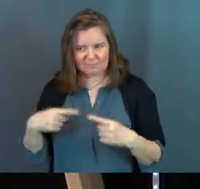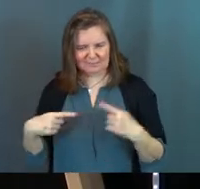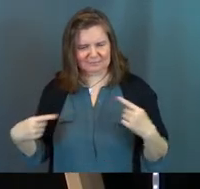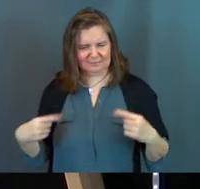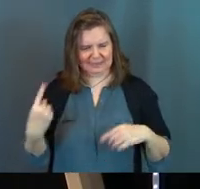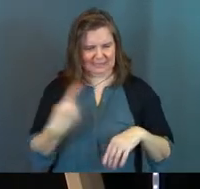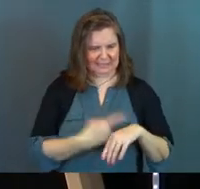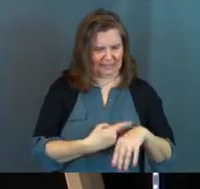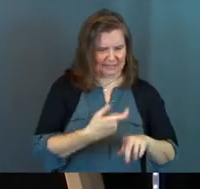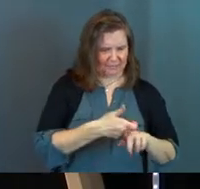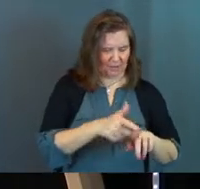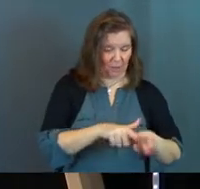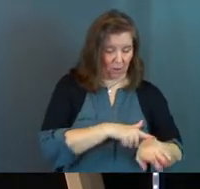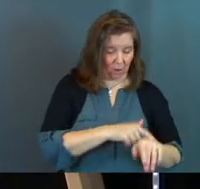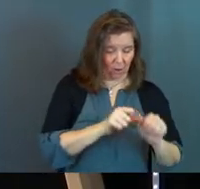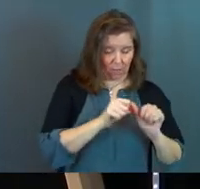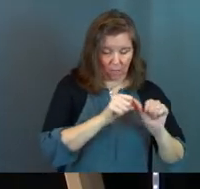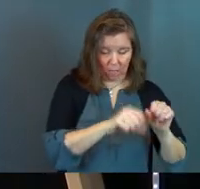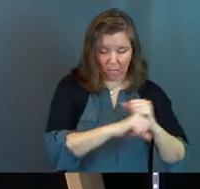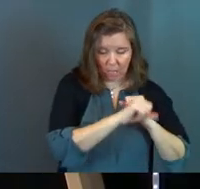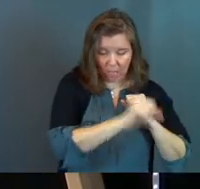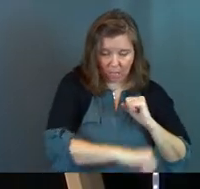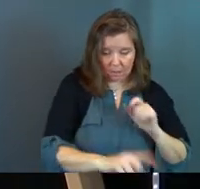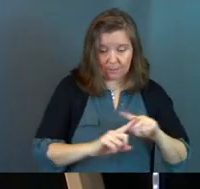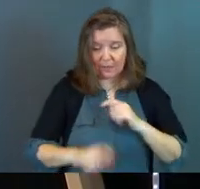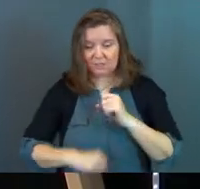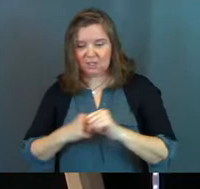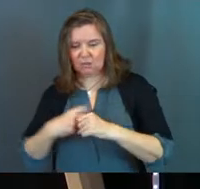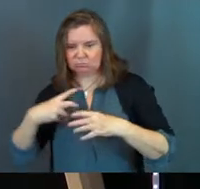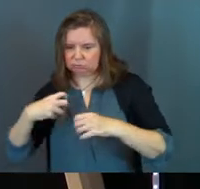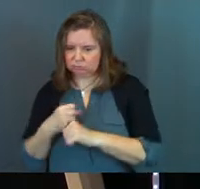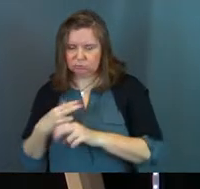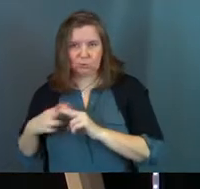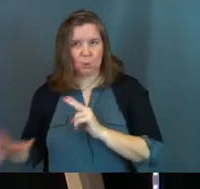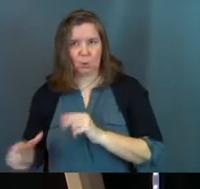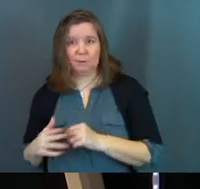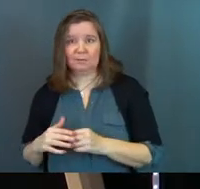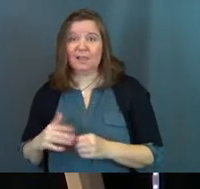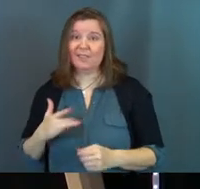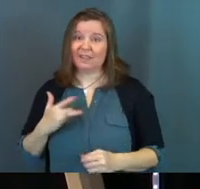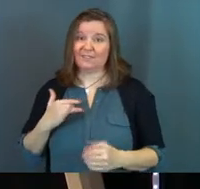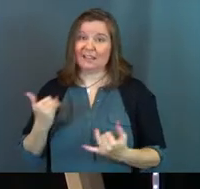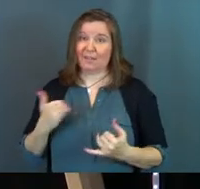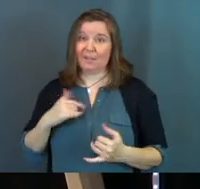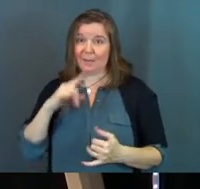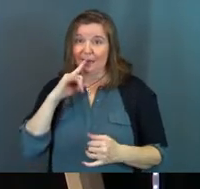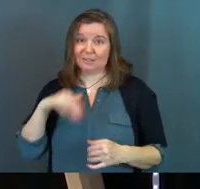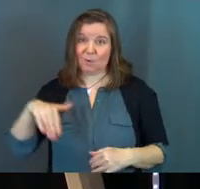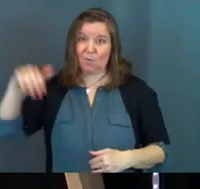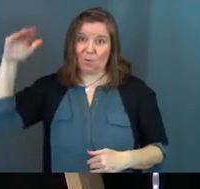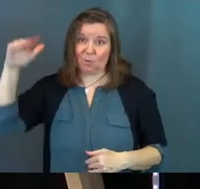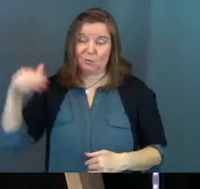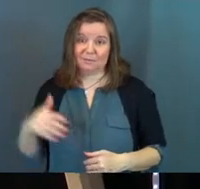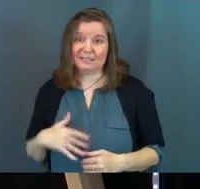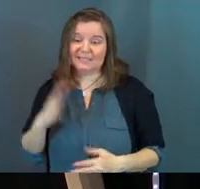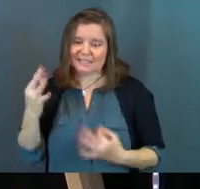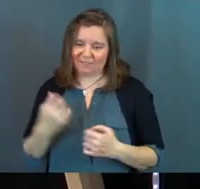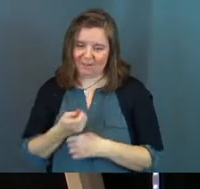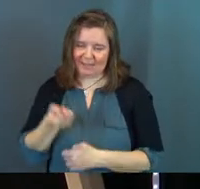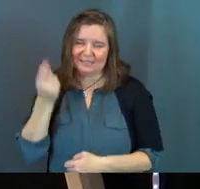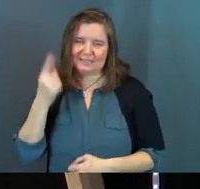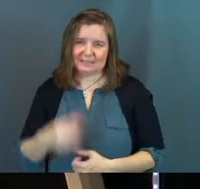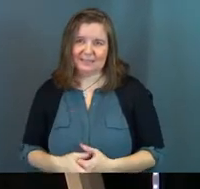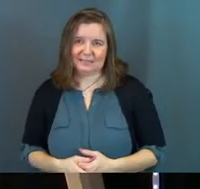days are long, but the years are short. And that's how it feels, especially now that my babies are grown. Definitely makes